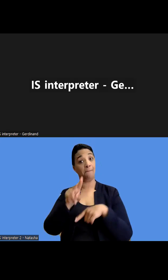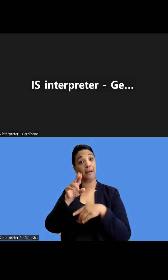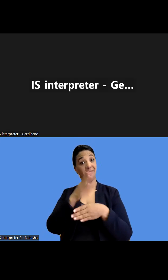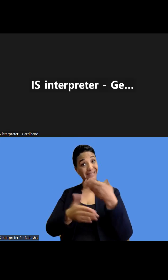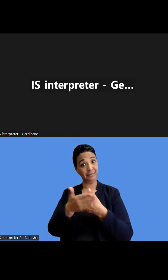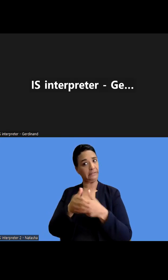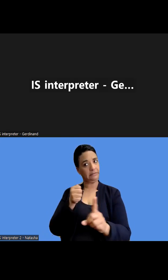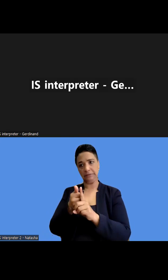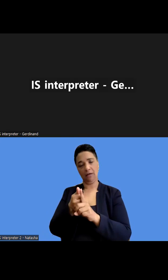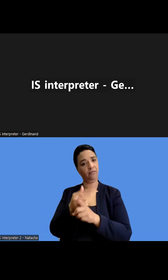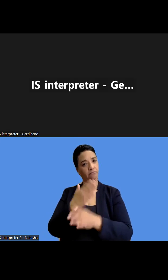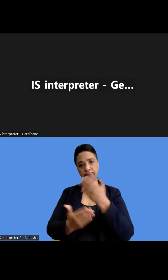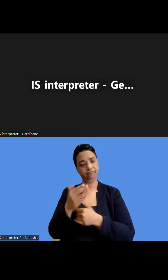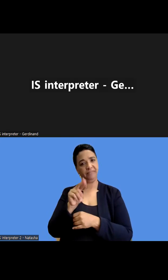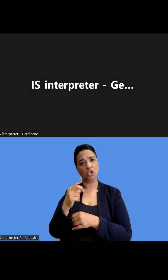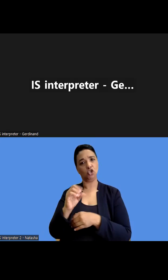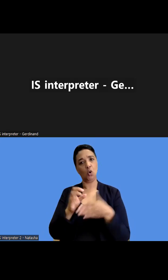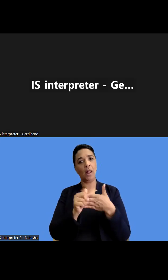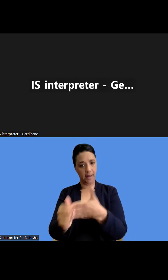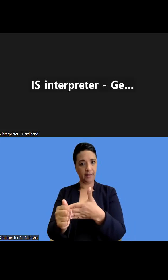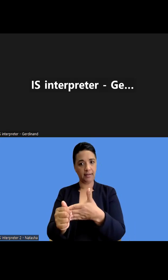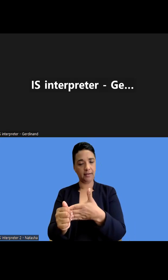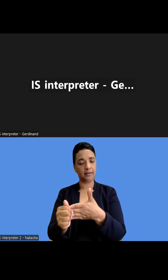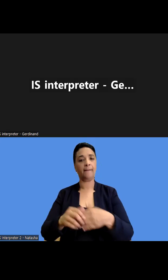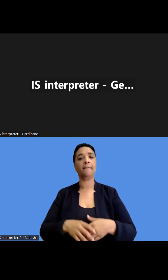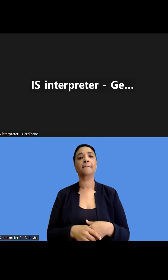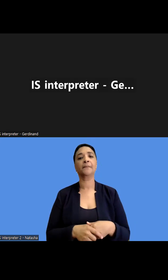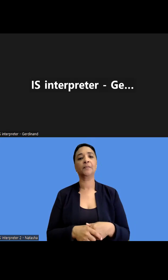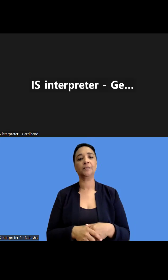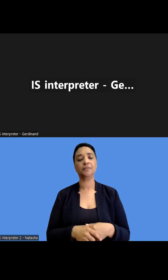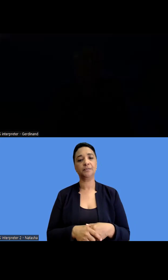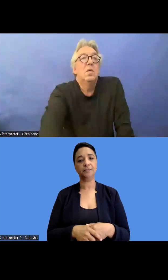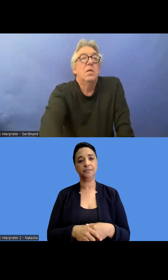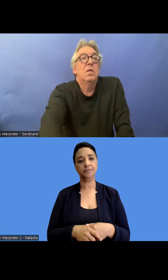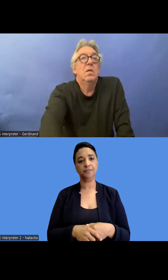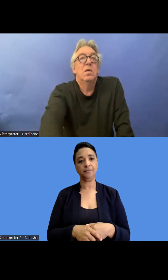predominantly led by UN agencies.